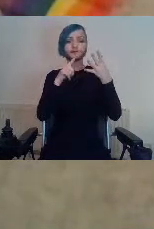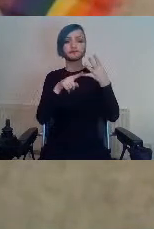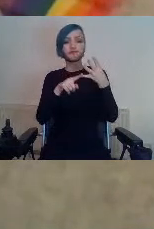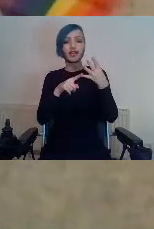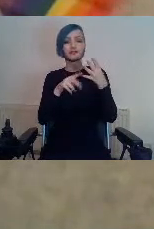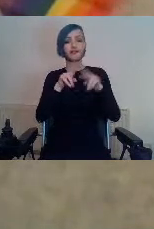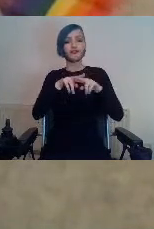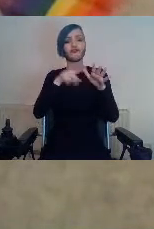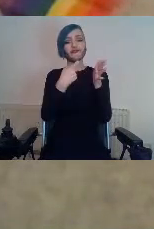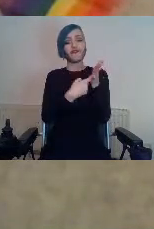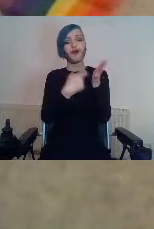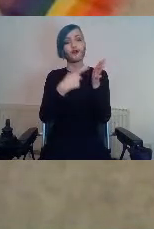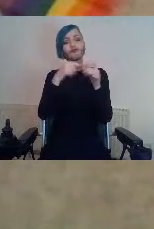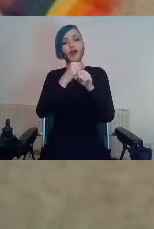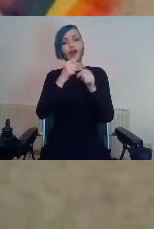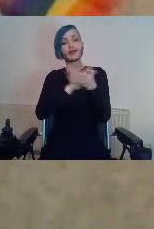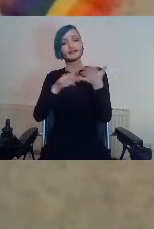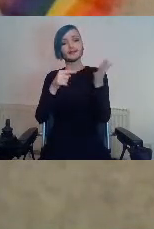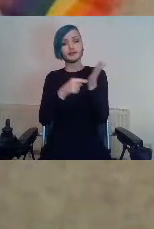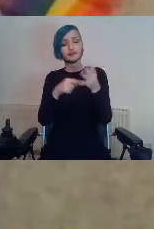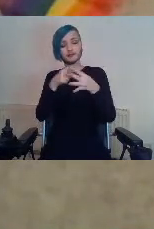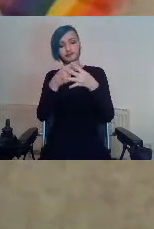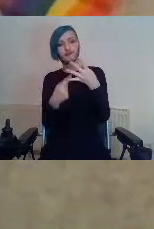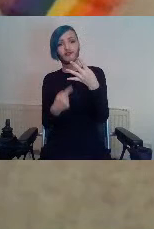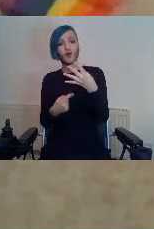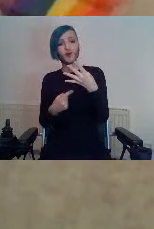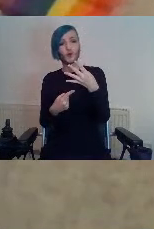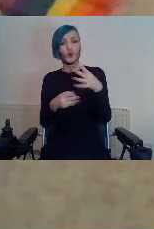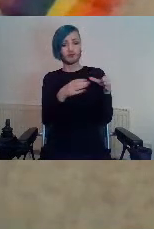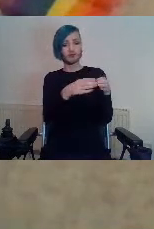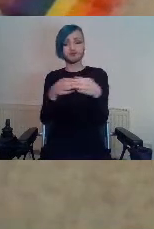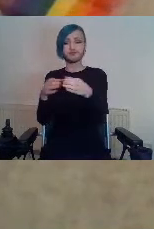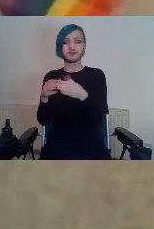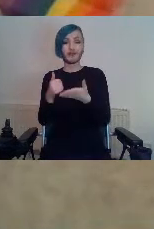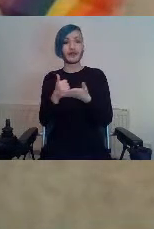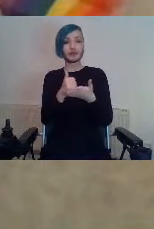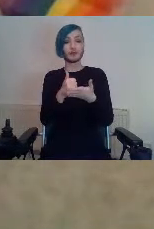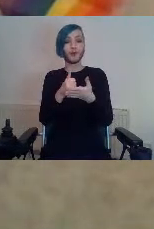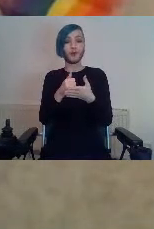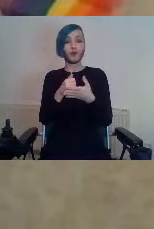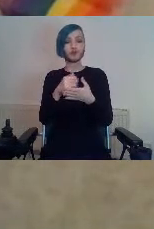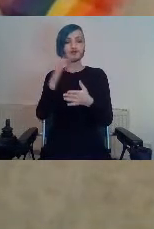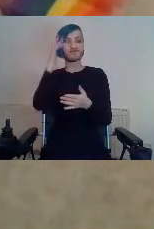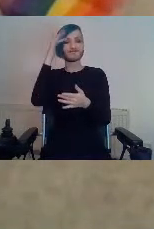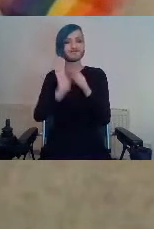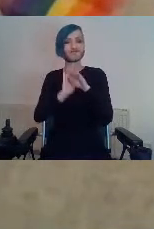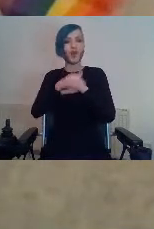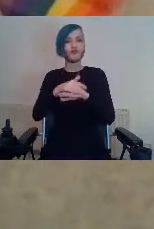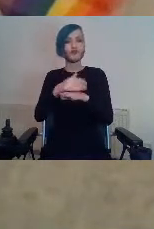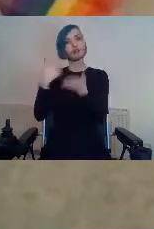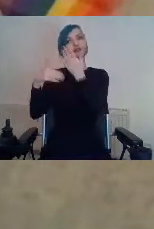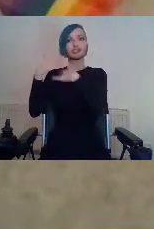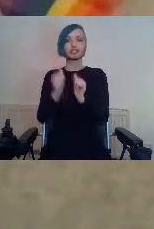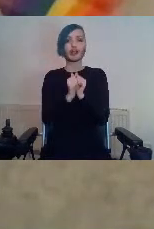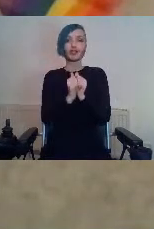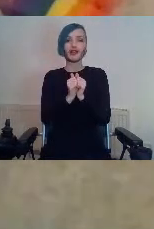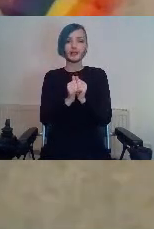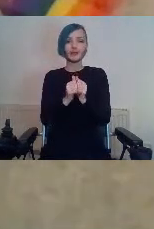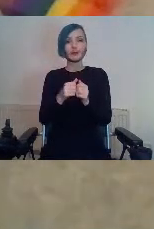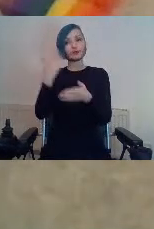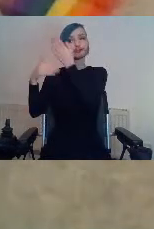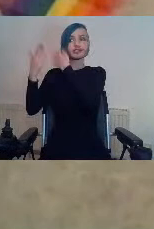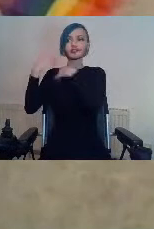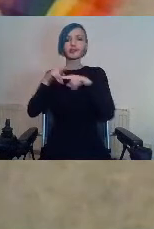traditional values and traditional family stuff. And of course, we